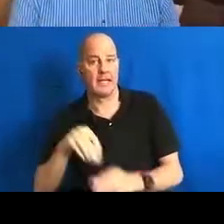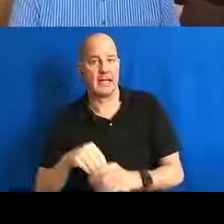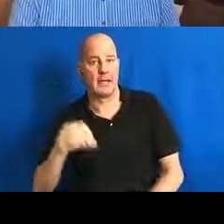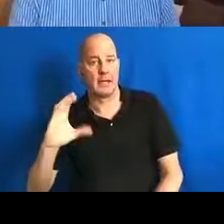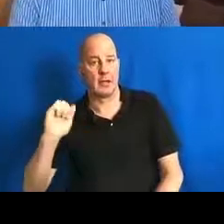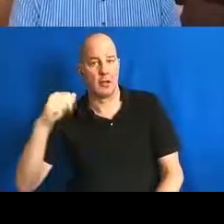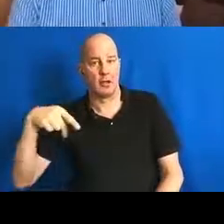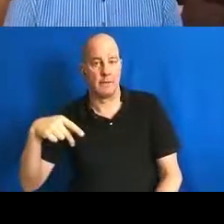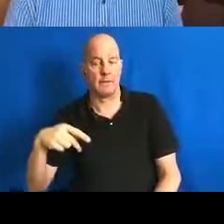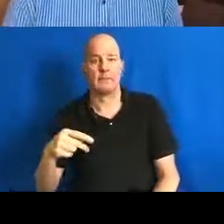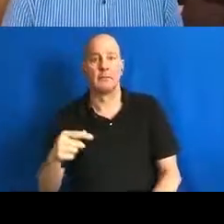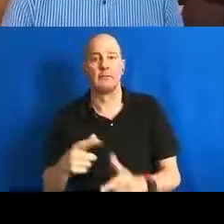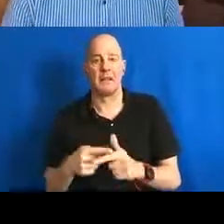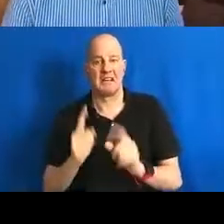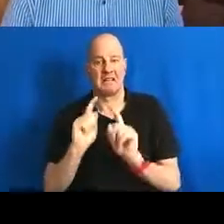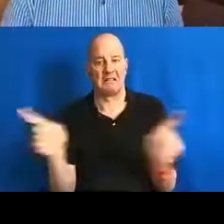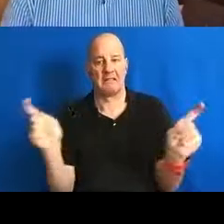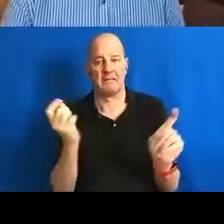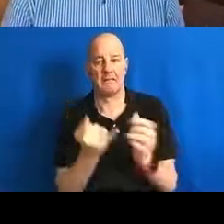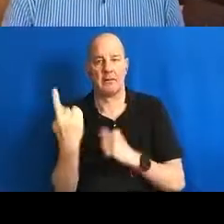give everybody IOUs